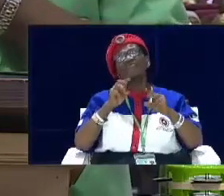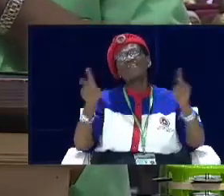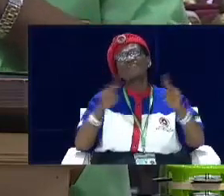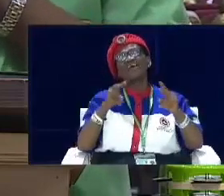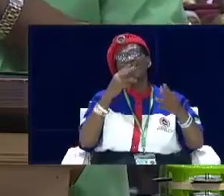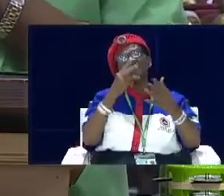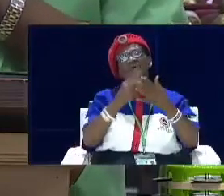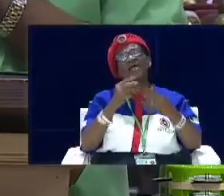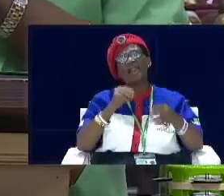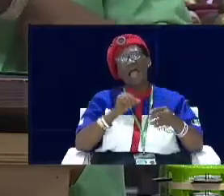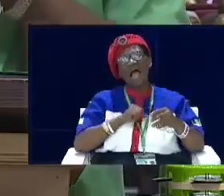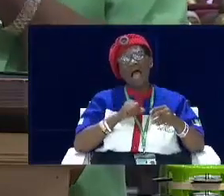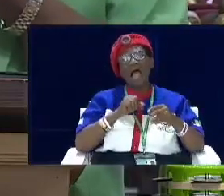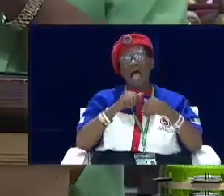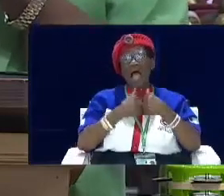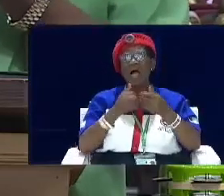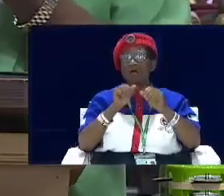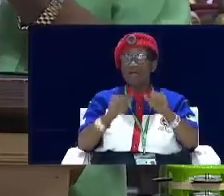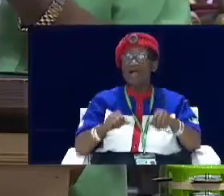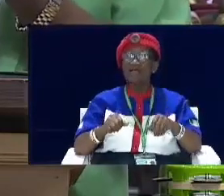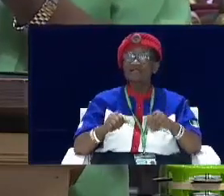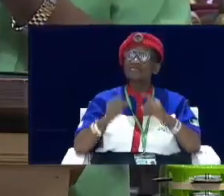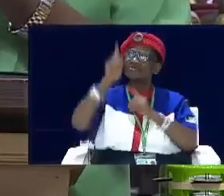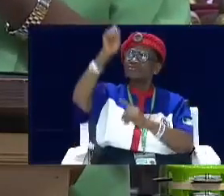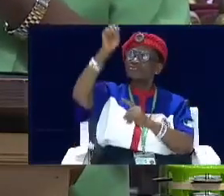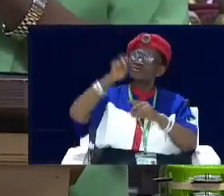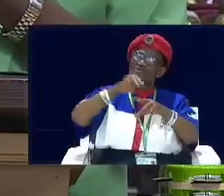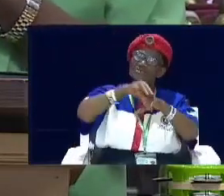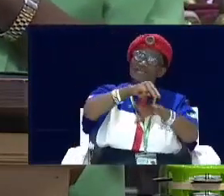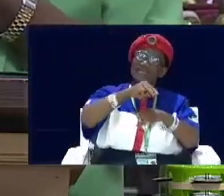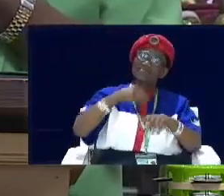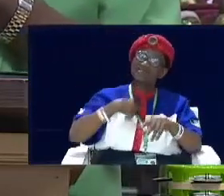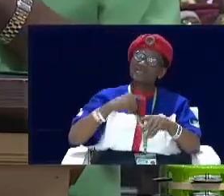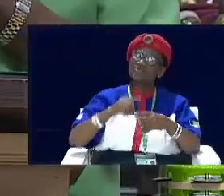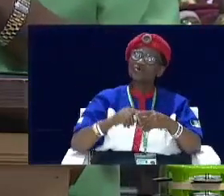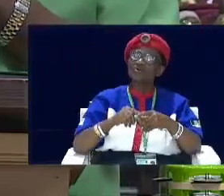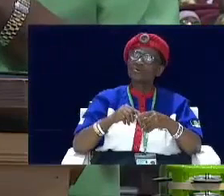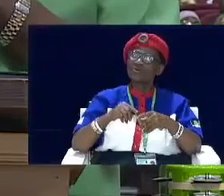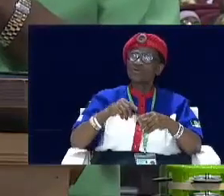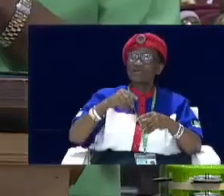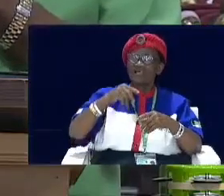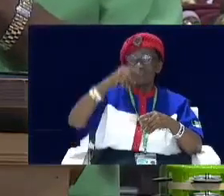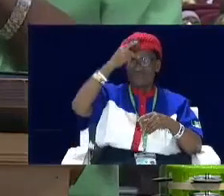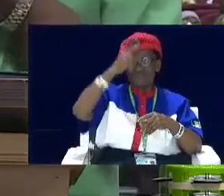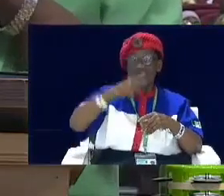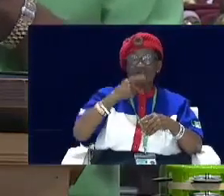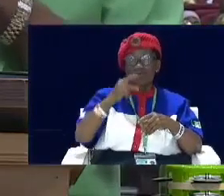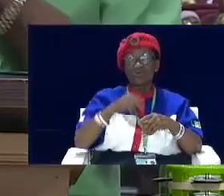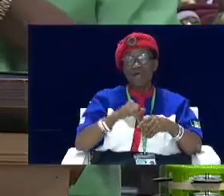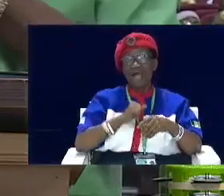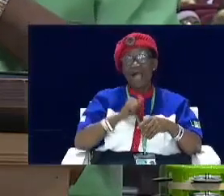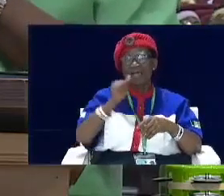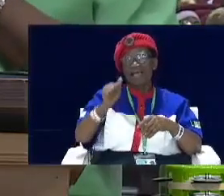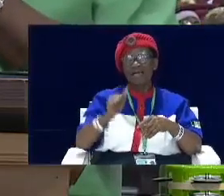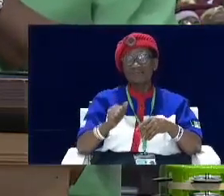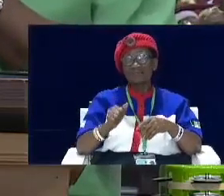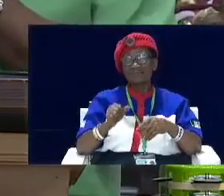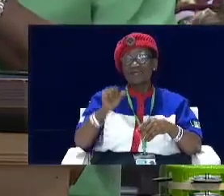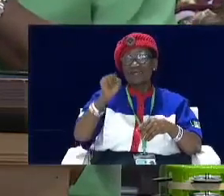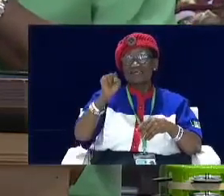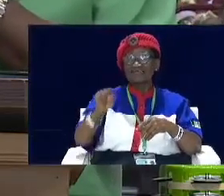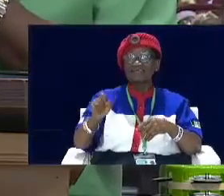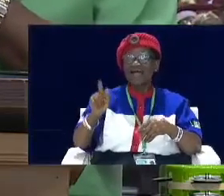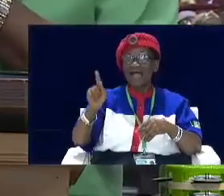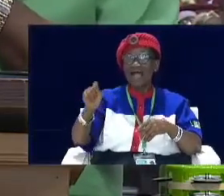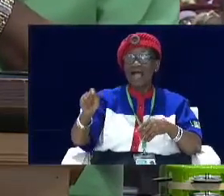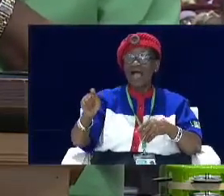How can you send me to Pharaoh? Báwo ló ṣe fẹ́ kí n lọ sí ọ̀dọ̀ Pharaoh? I've been stammering before I met you.